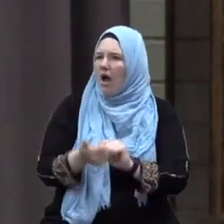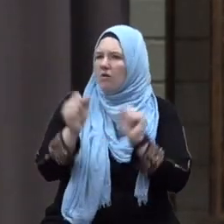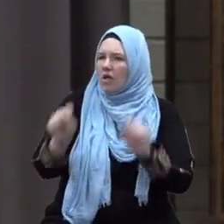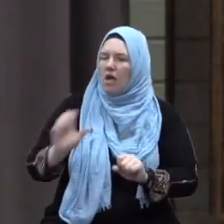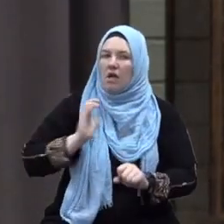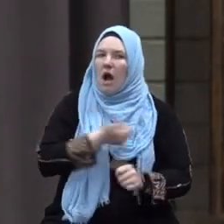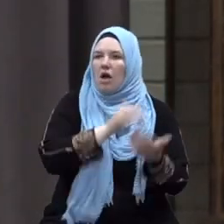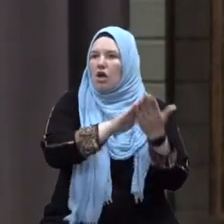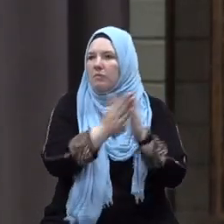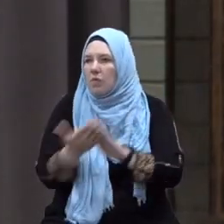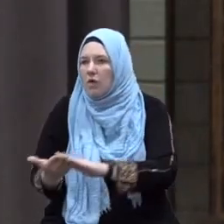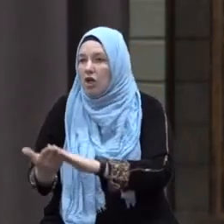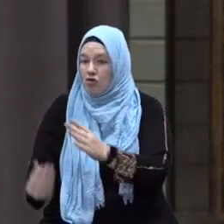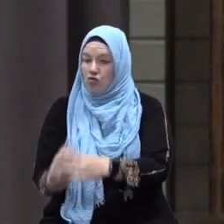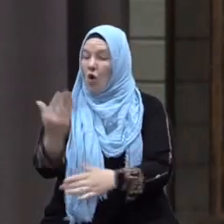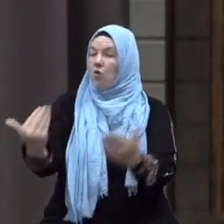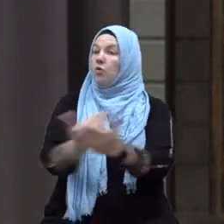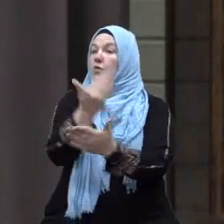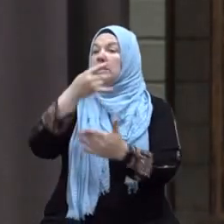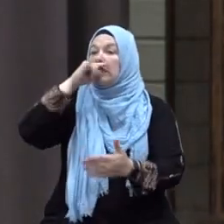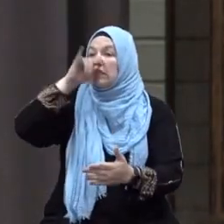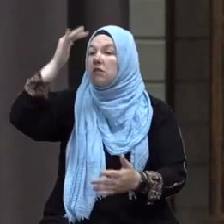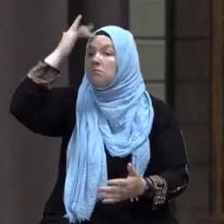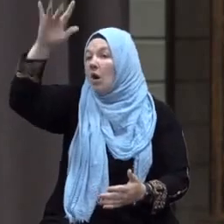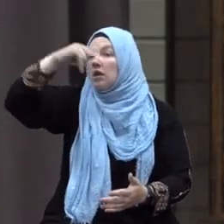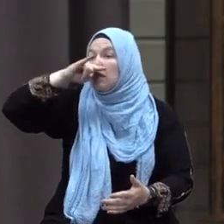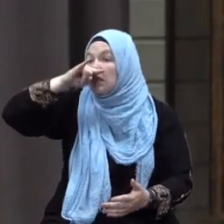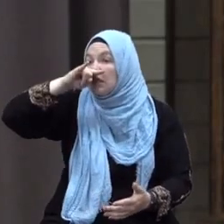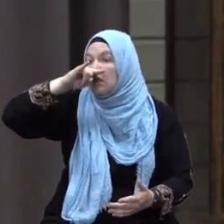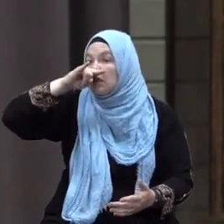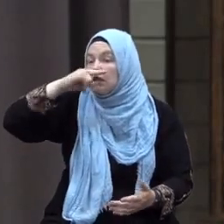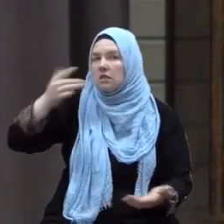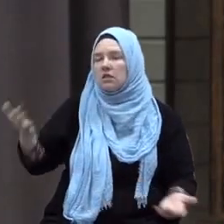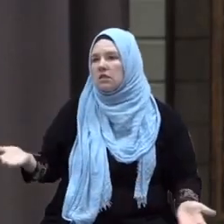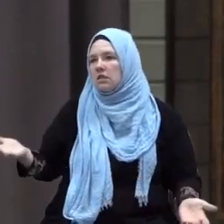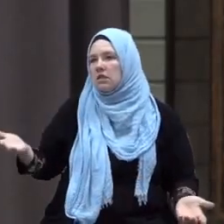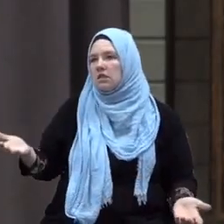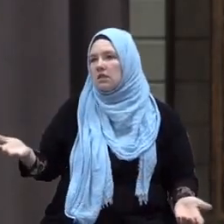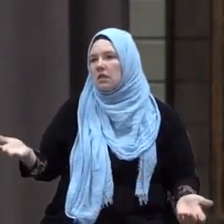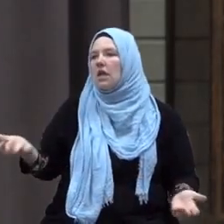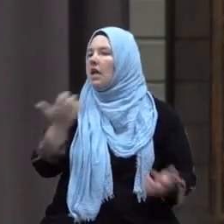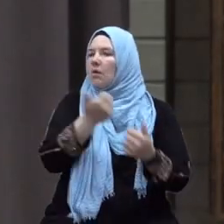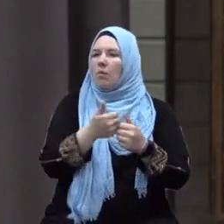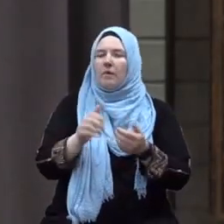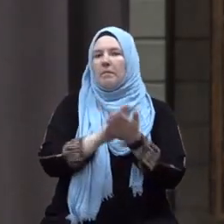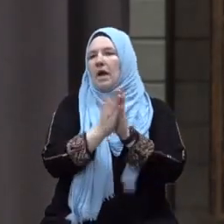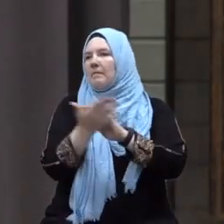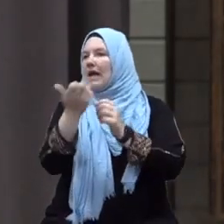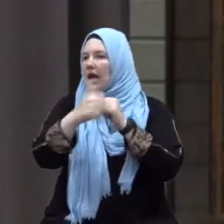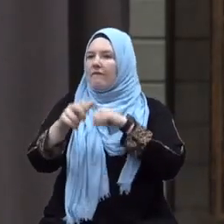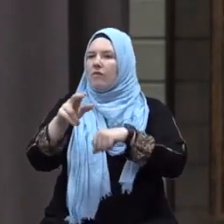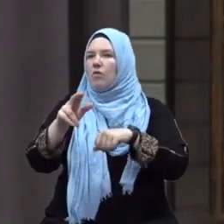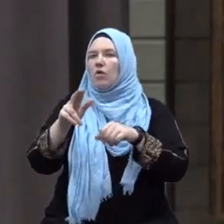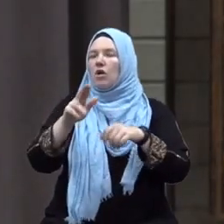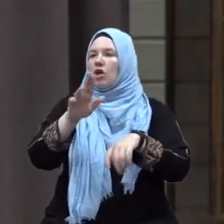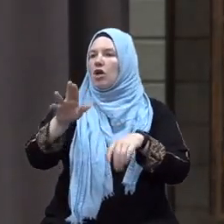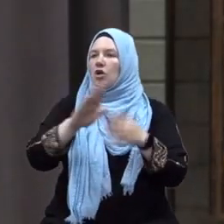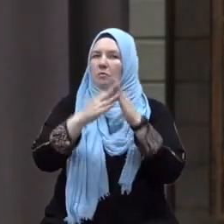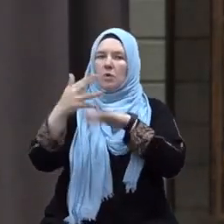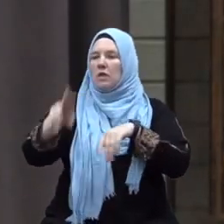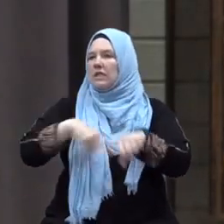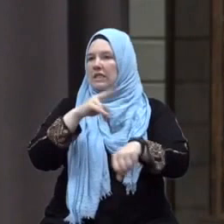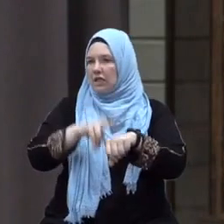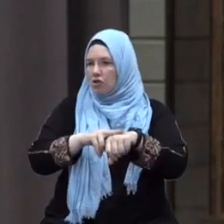lead us out of the dungeon? We have been turning every nation of the Muslim ummah into